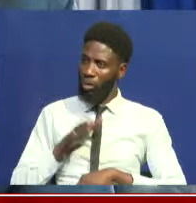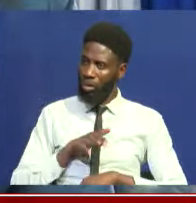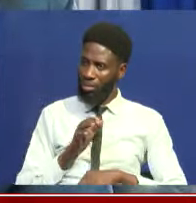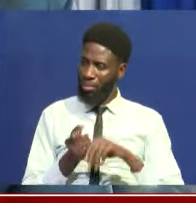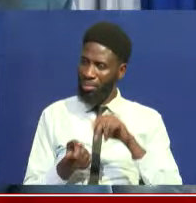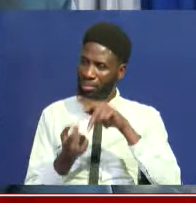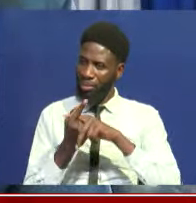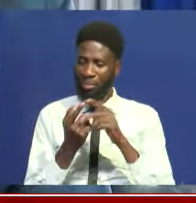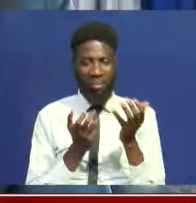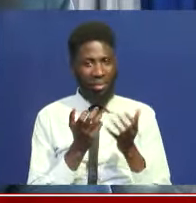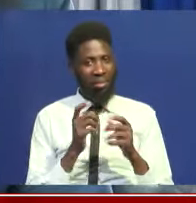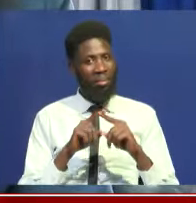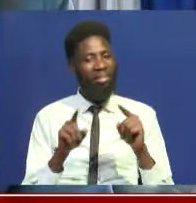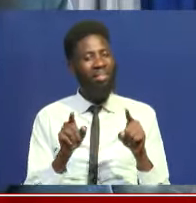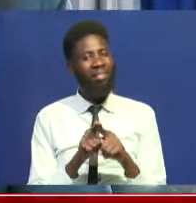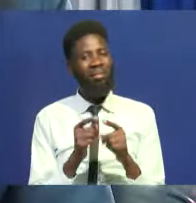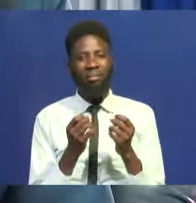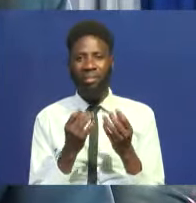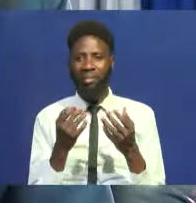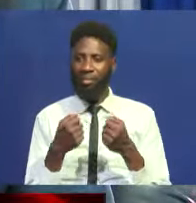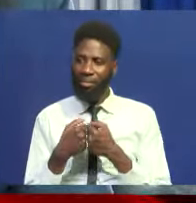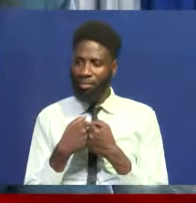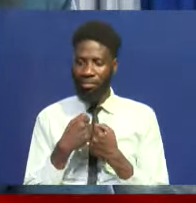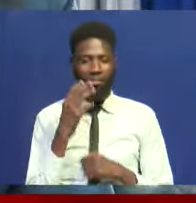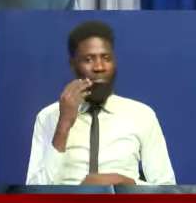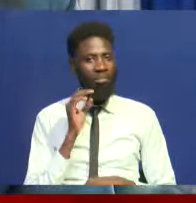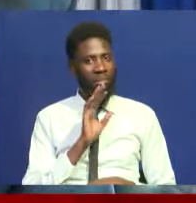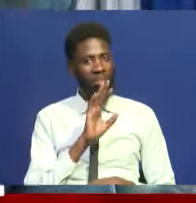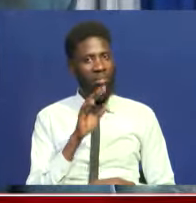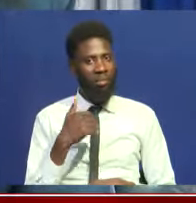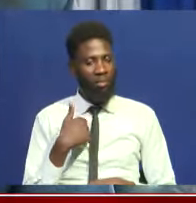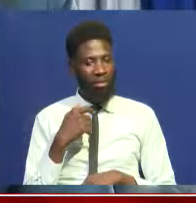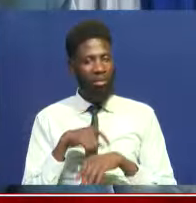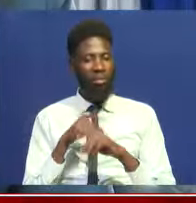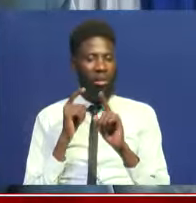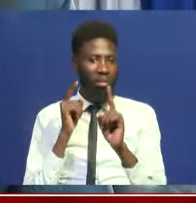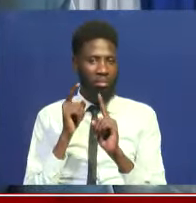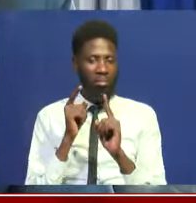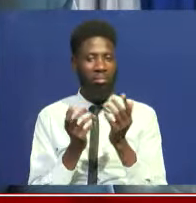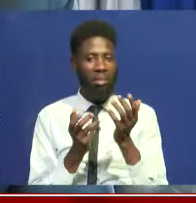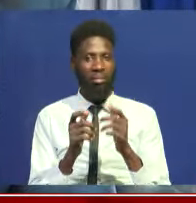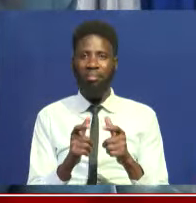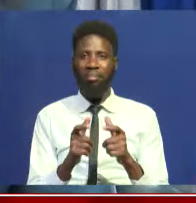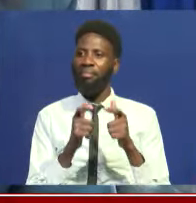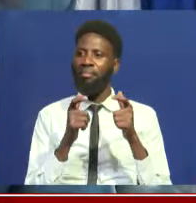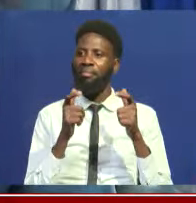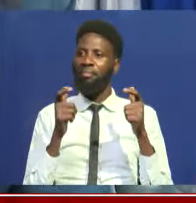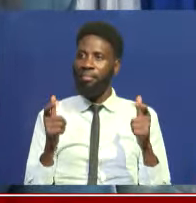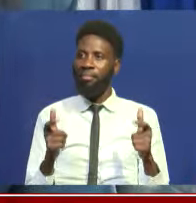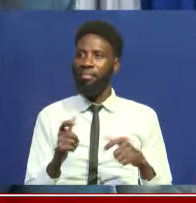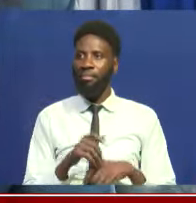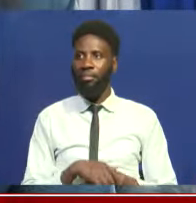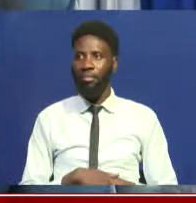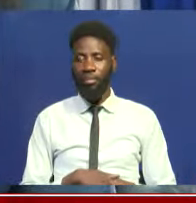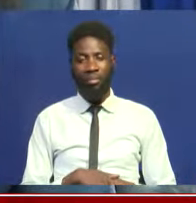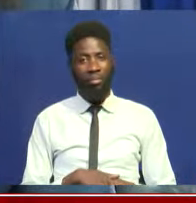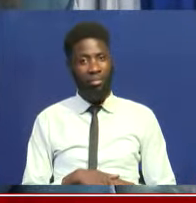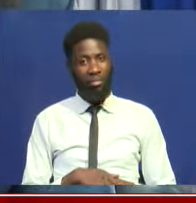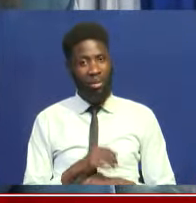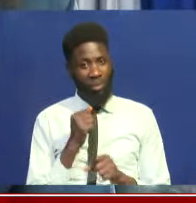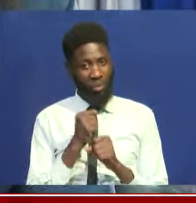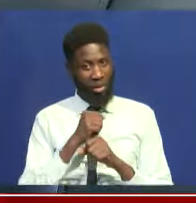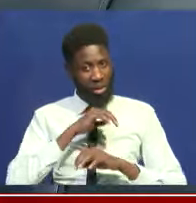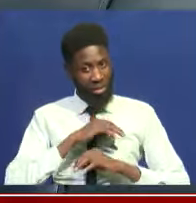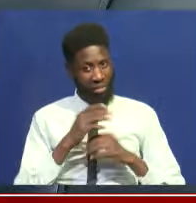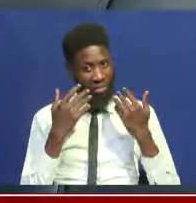these businesses, but there are numerous challenges that they face, even as they seek to scale these businesses. Is enough being done to